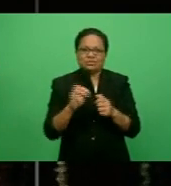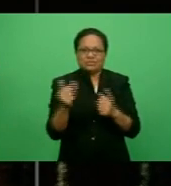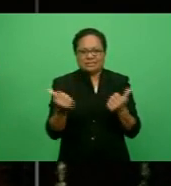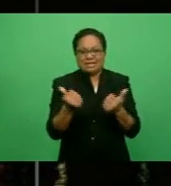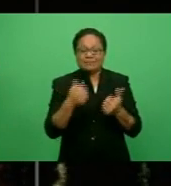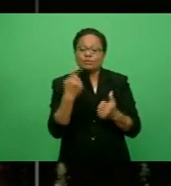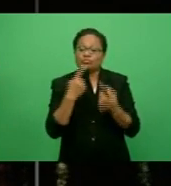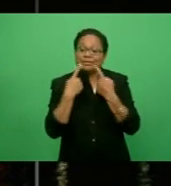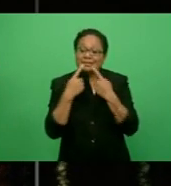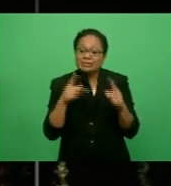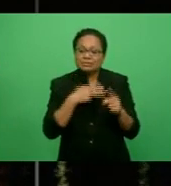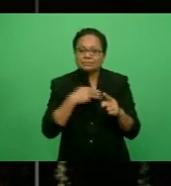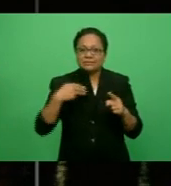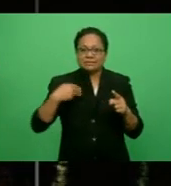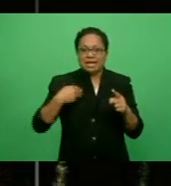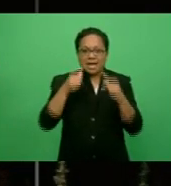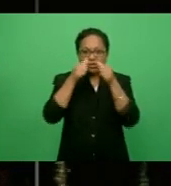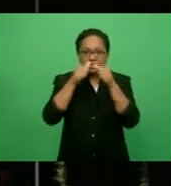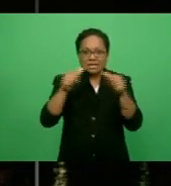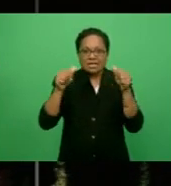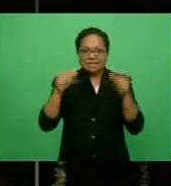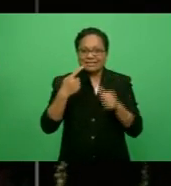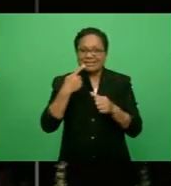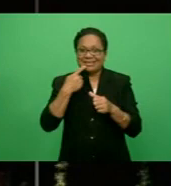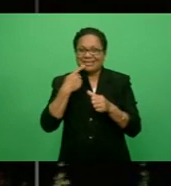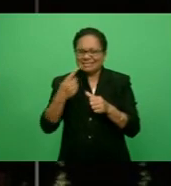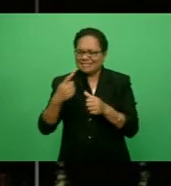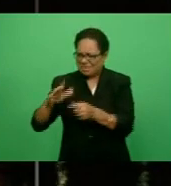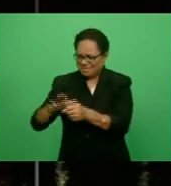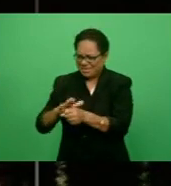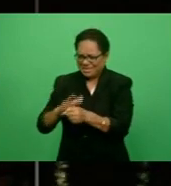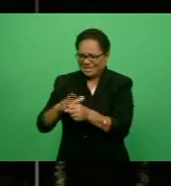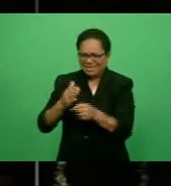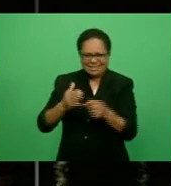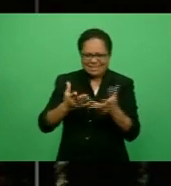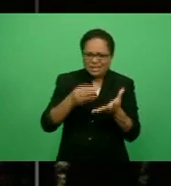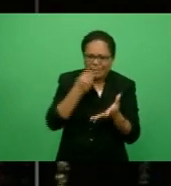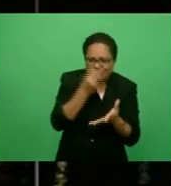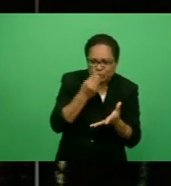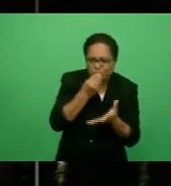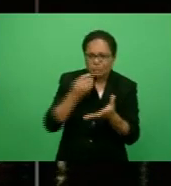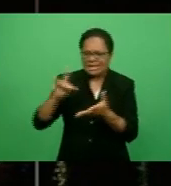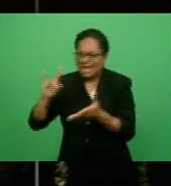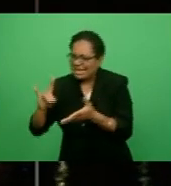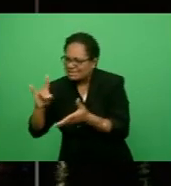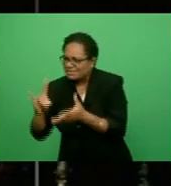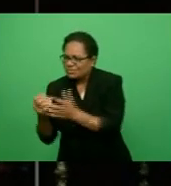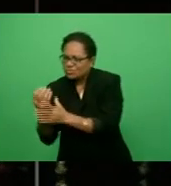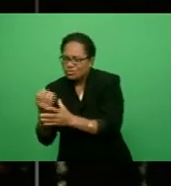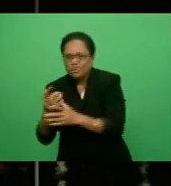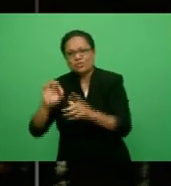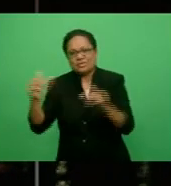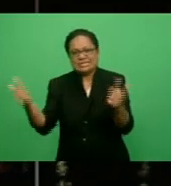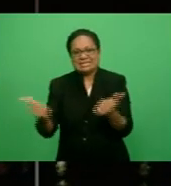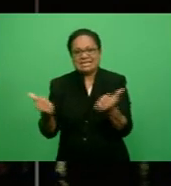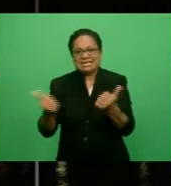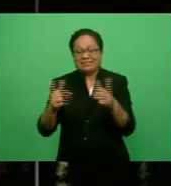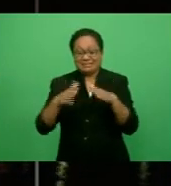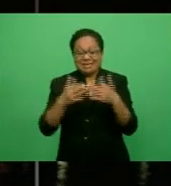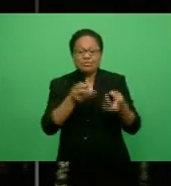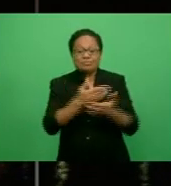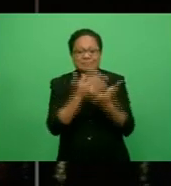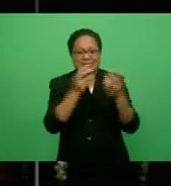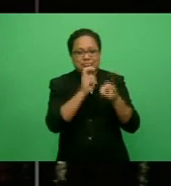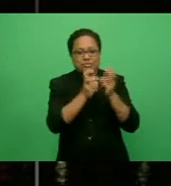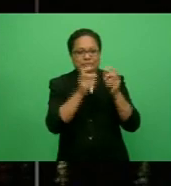Ministry, which says the low efficiency and productivity amongst the various crops and livestock sector is one of the major setbacks for